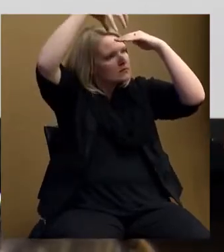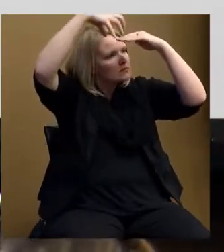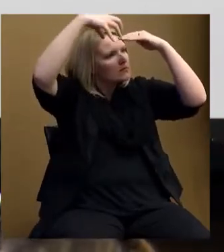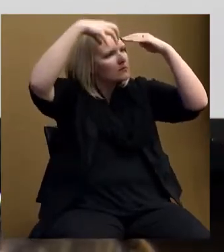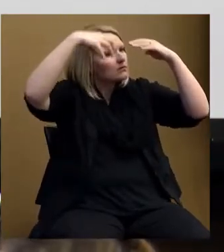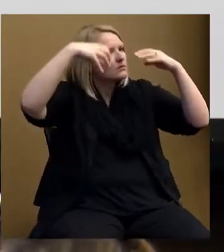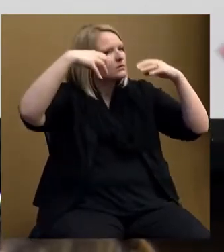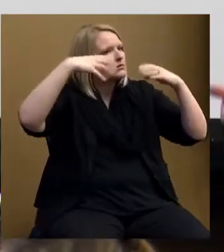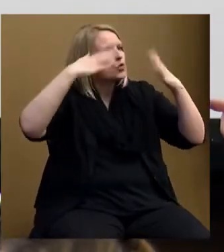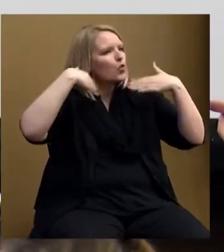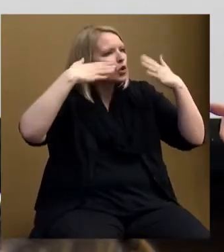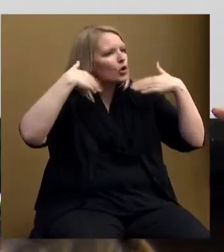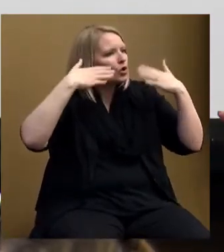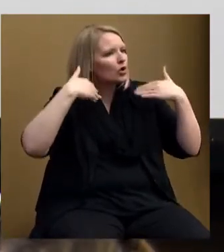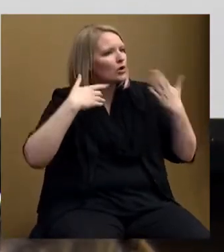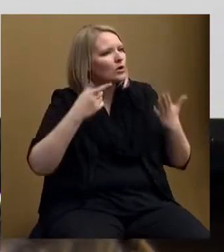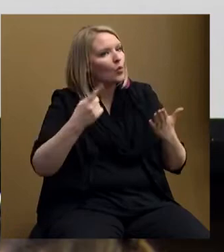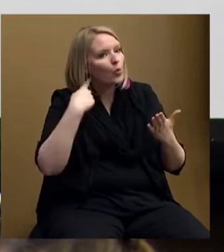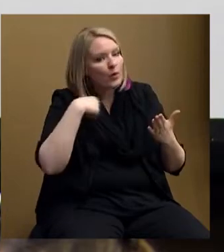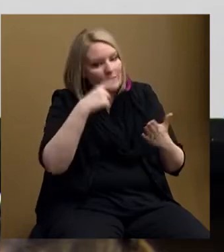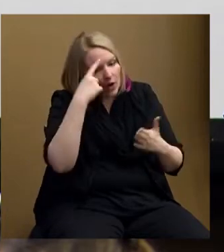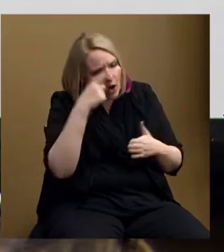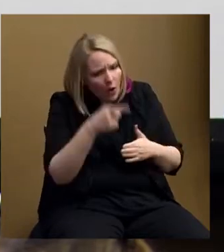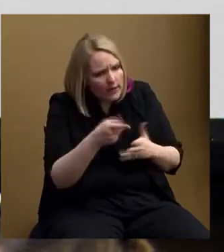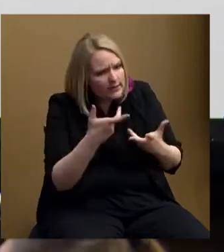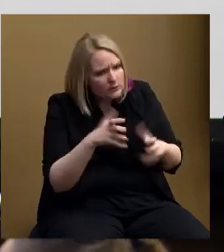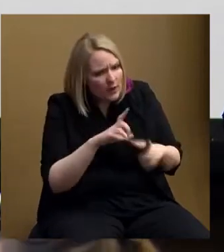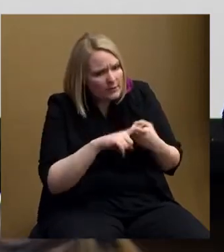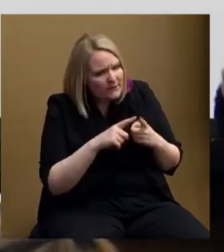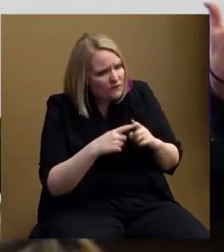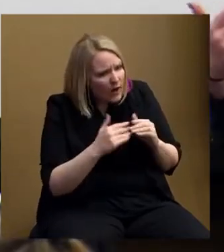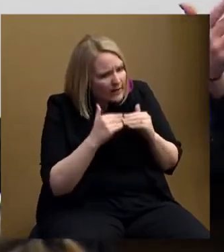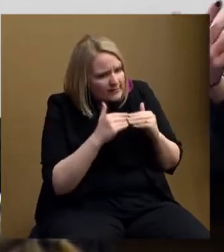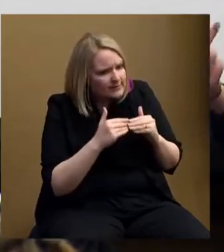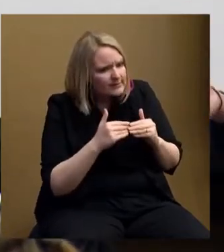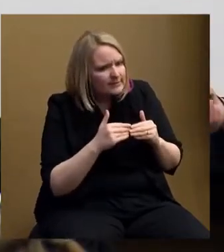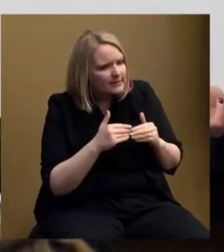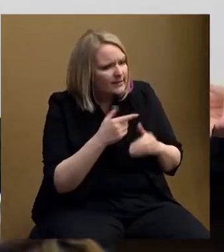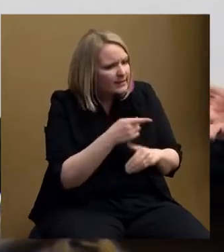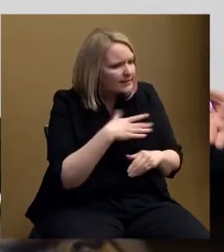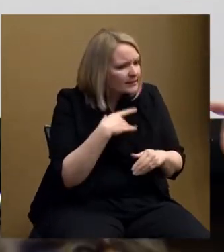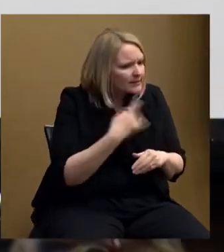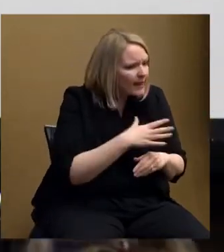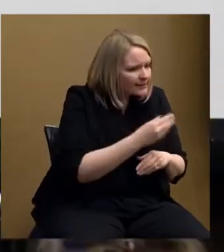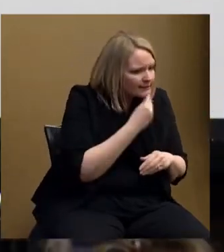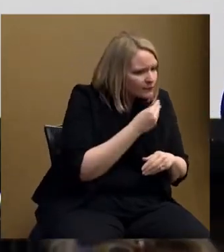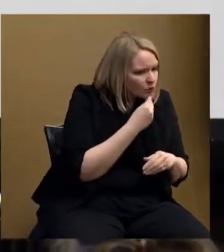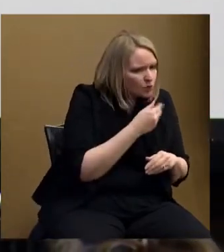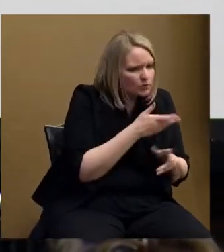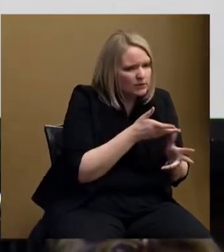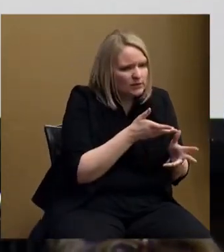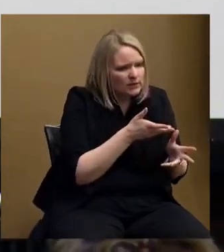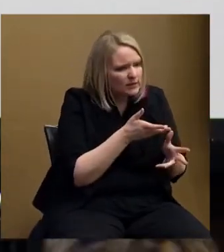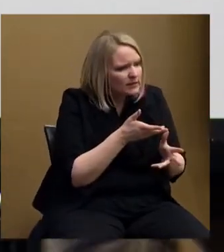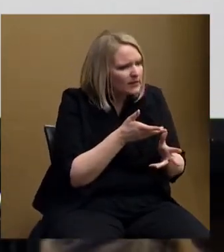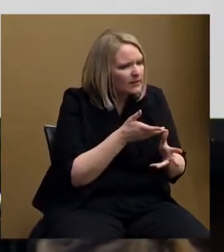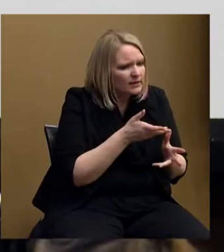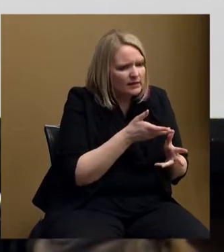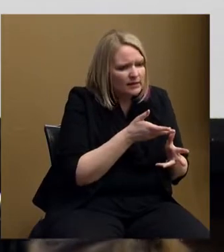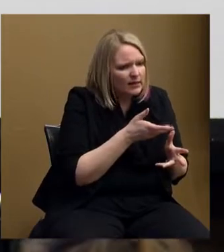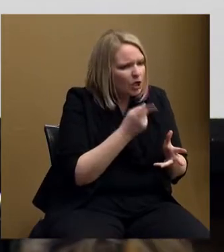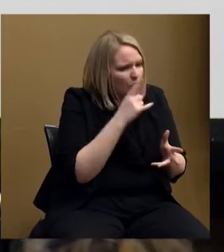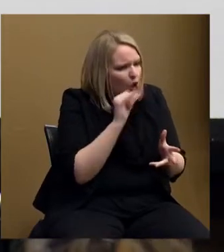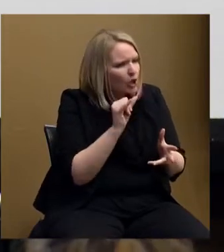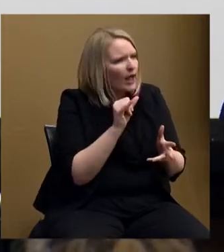peers. We thought he didn't want to eat what was sent in his lunchbox. We thought that it looked like